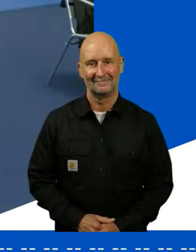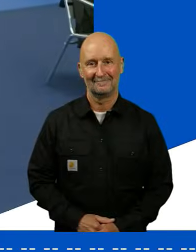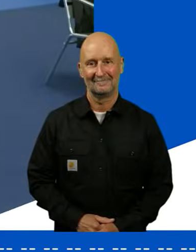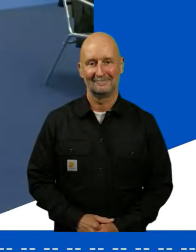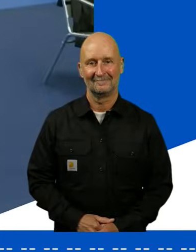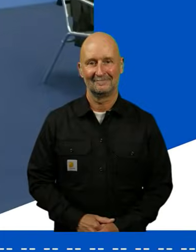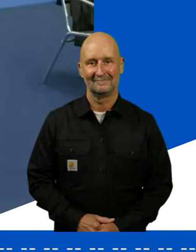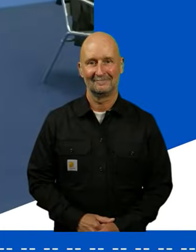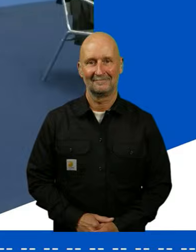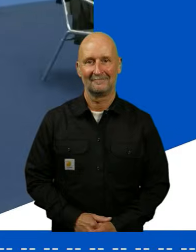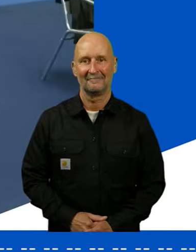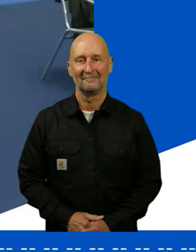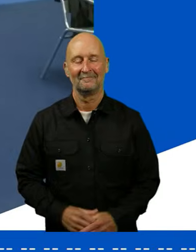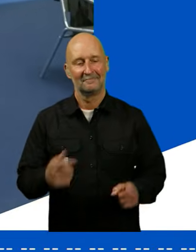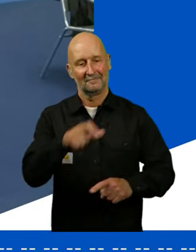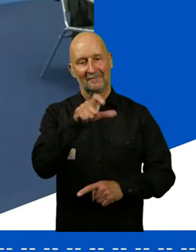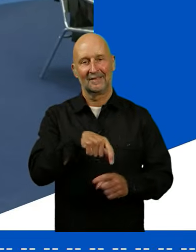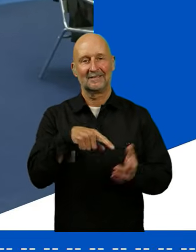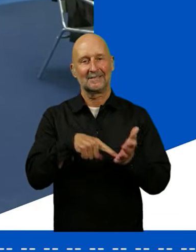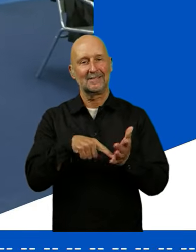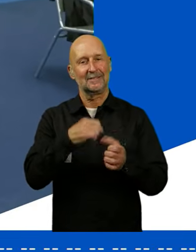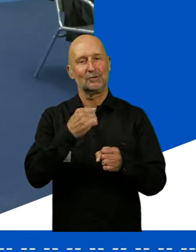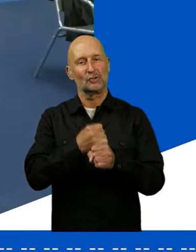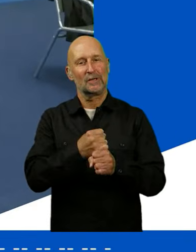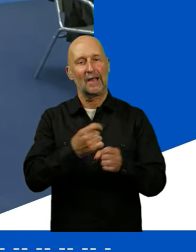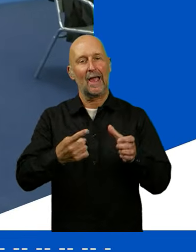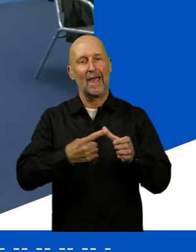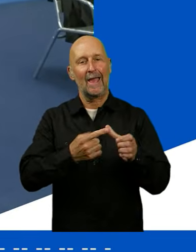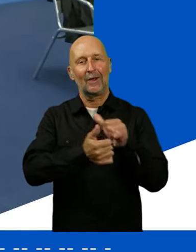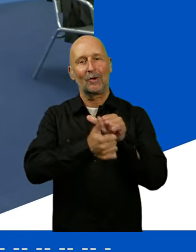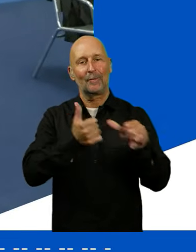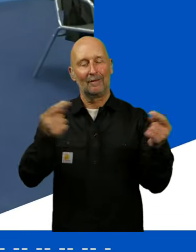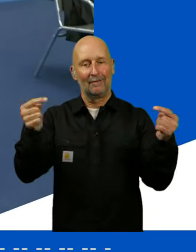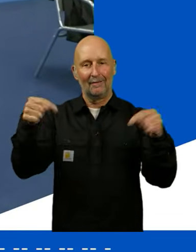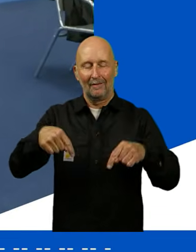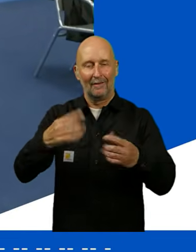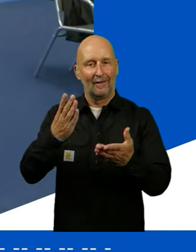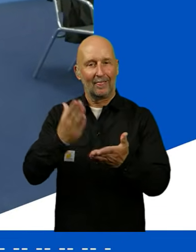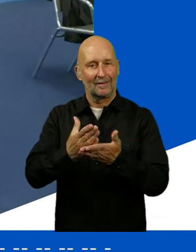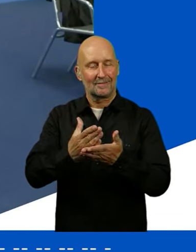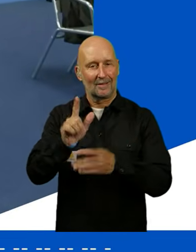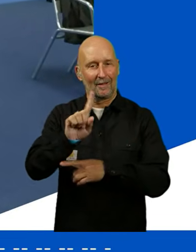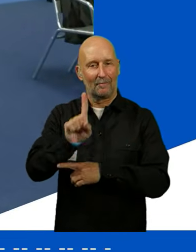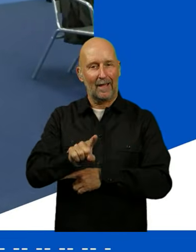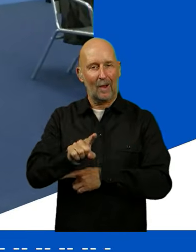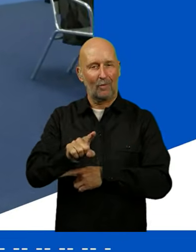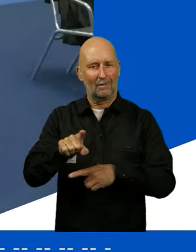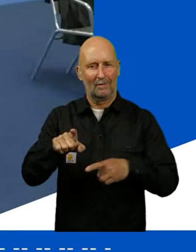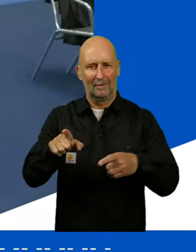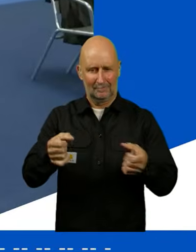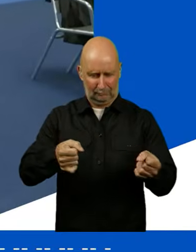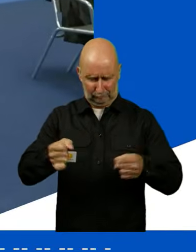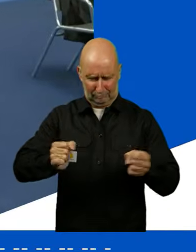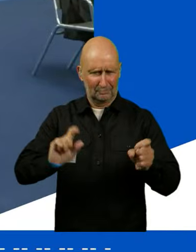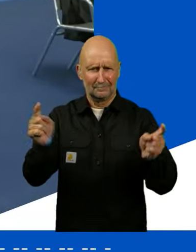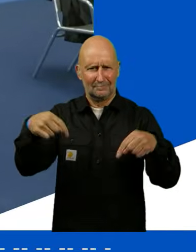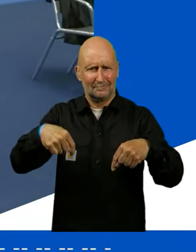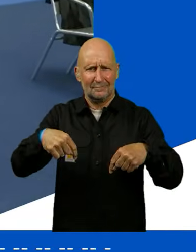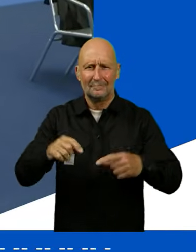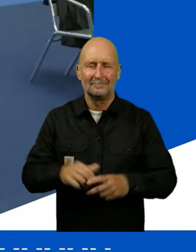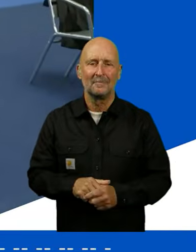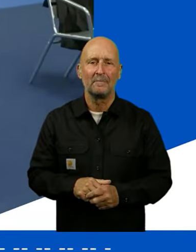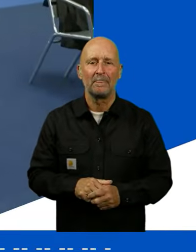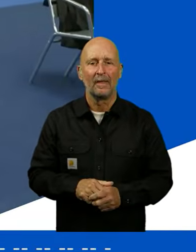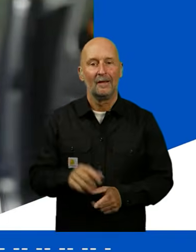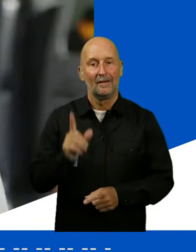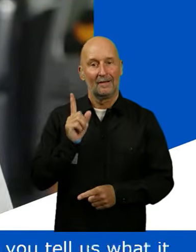Now, I'm here with Stephen from TGA. Hello. Stephen, this is the power chair. Can you just explain about what it is and what it does? Yeah, well, this is a